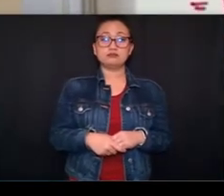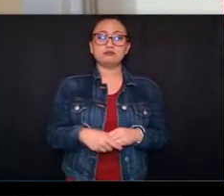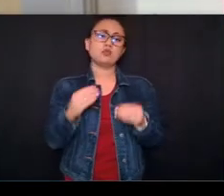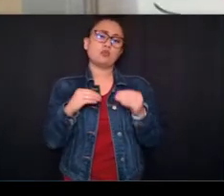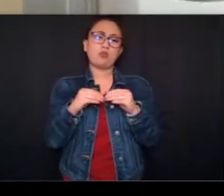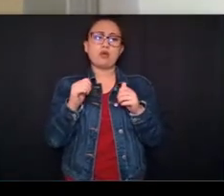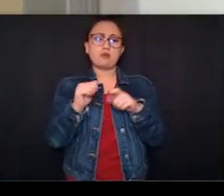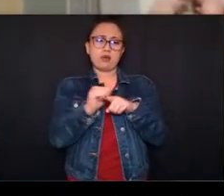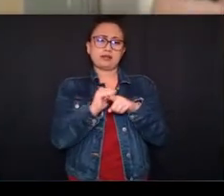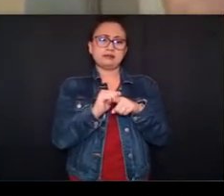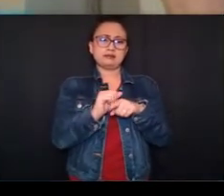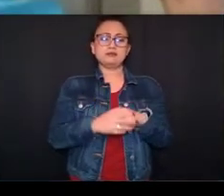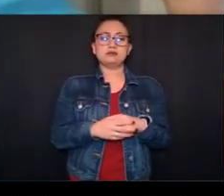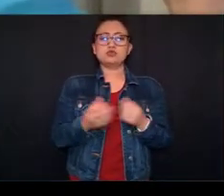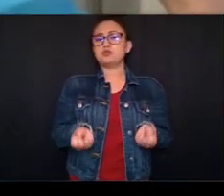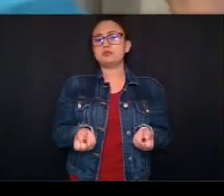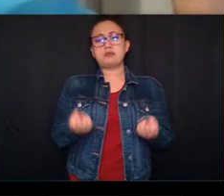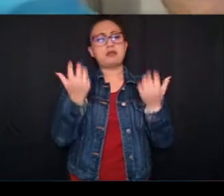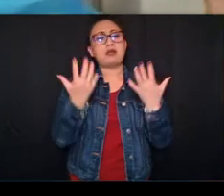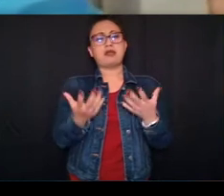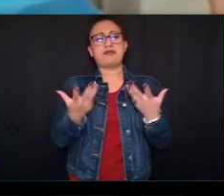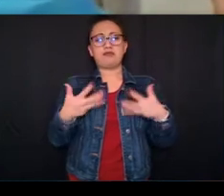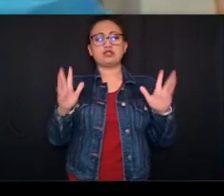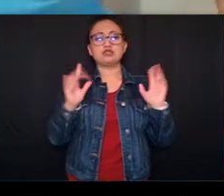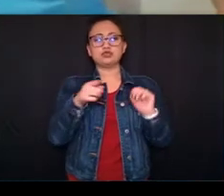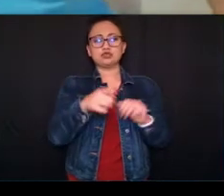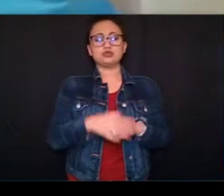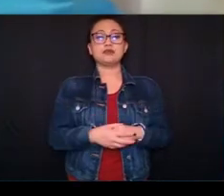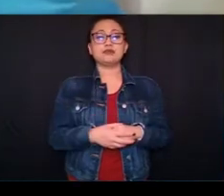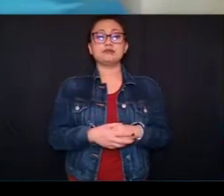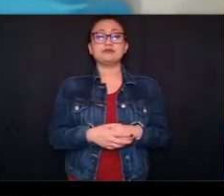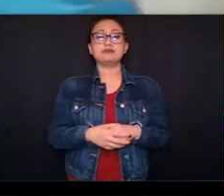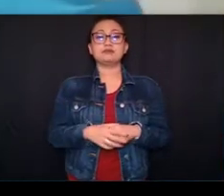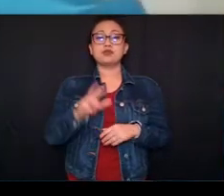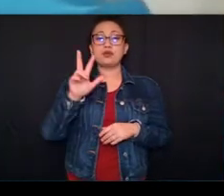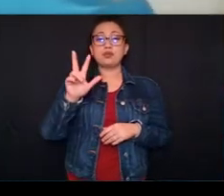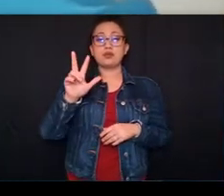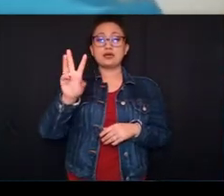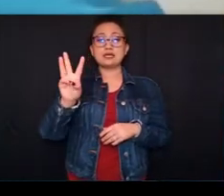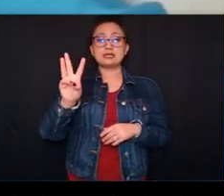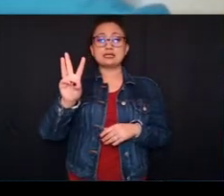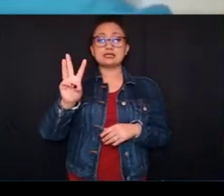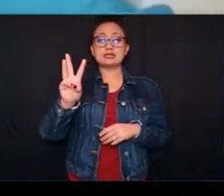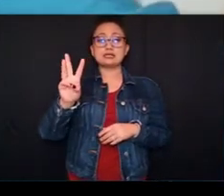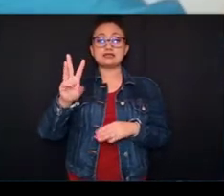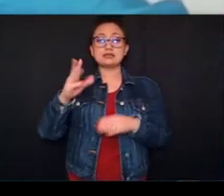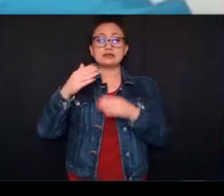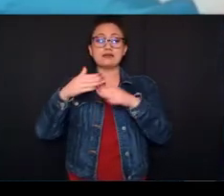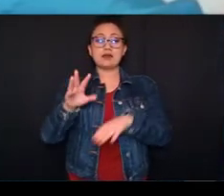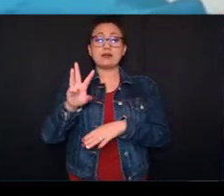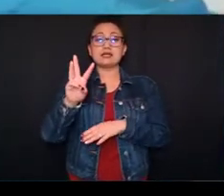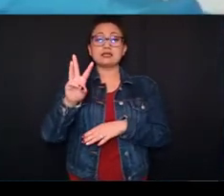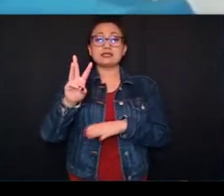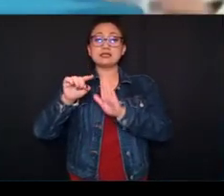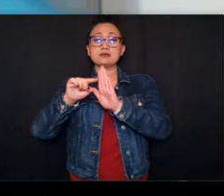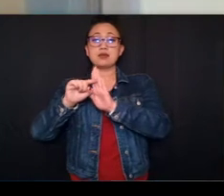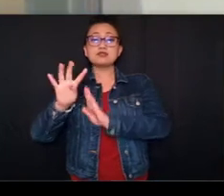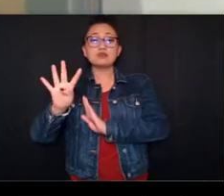practice. We're just going to do a lot of these things. What if I have 36 divided by 6 minus